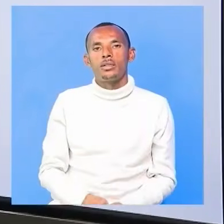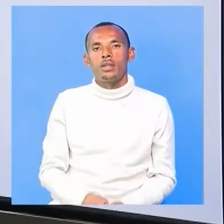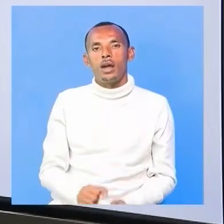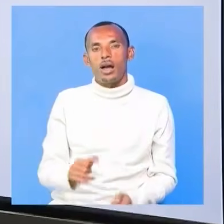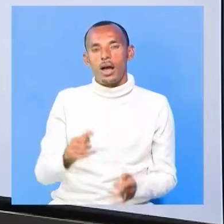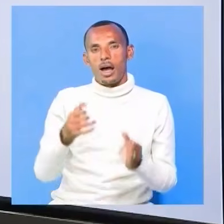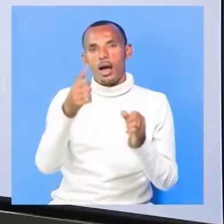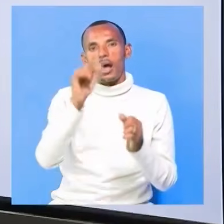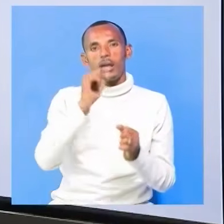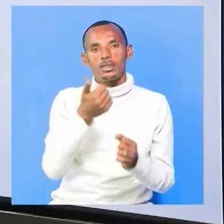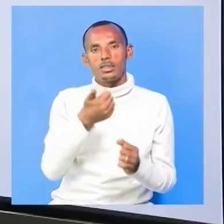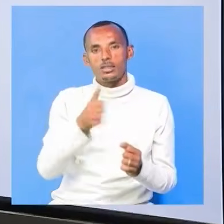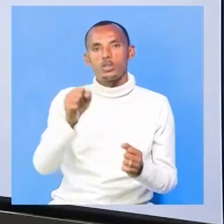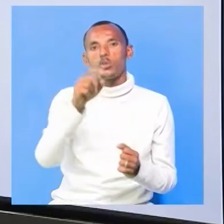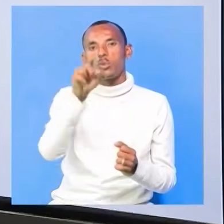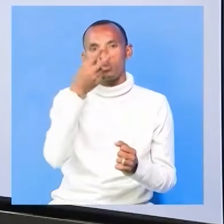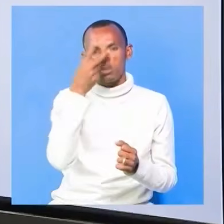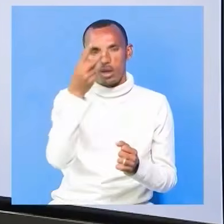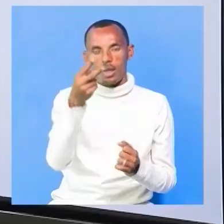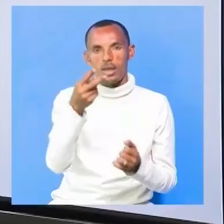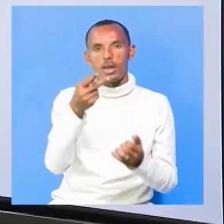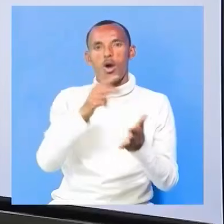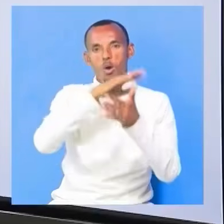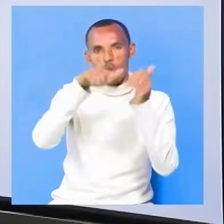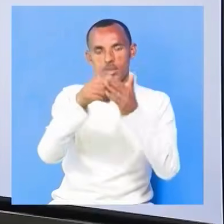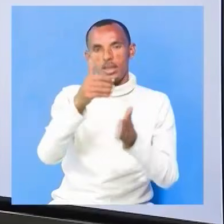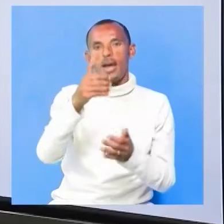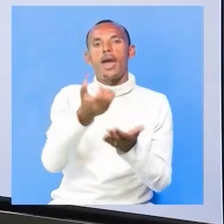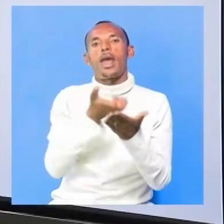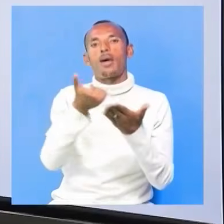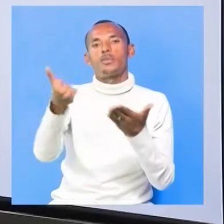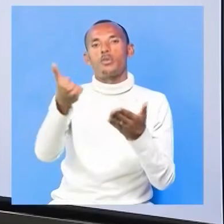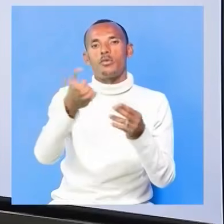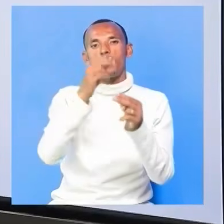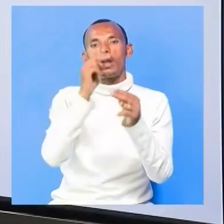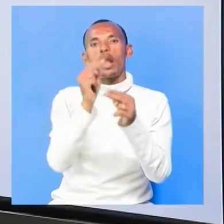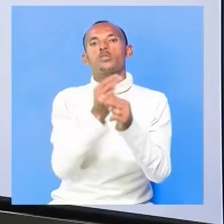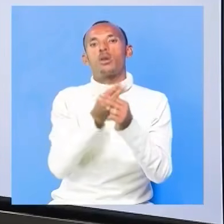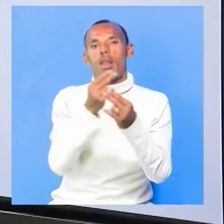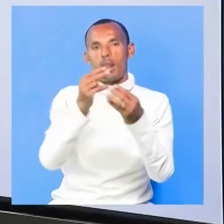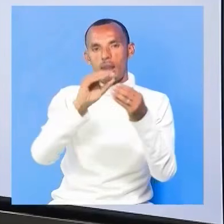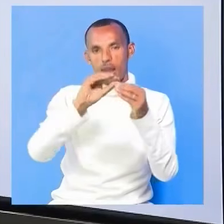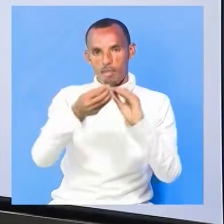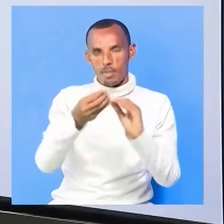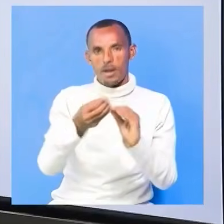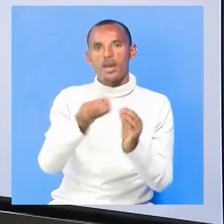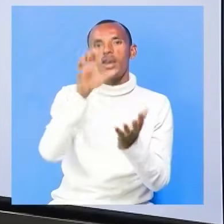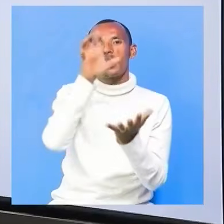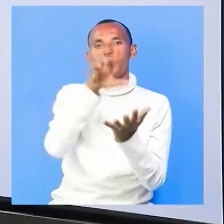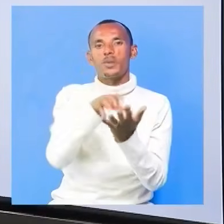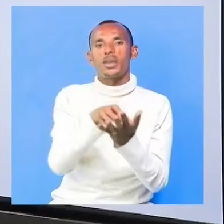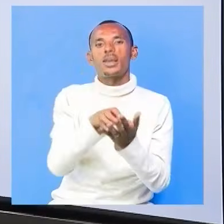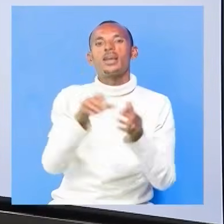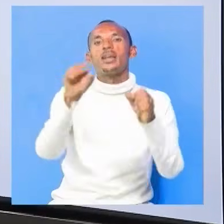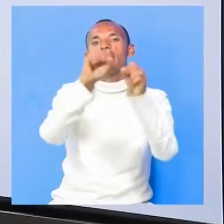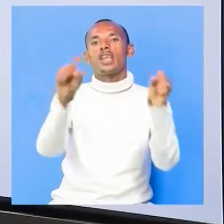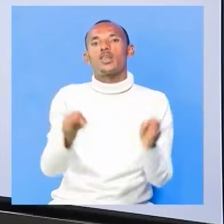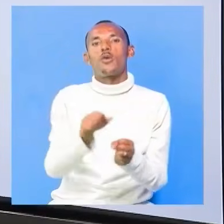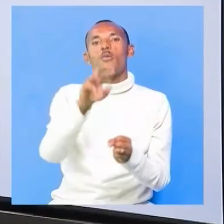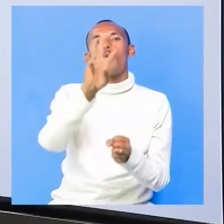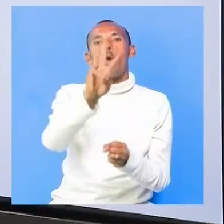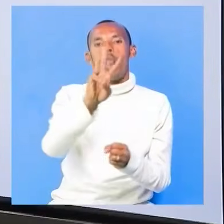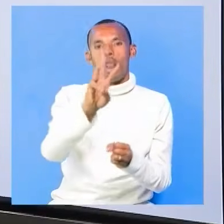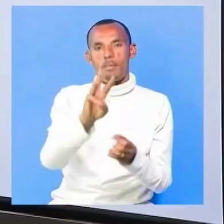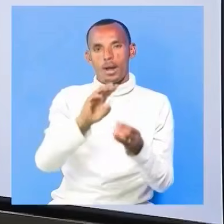obviously, as you can see on these 2 sets, all the elements of natural number are included in the set of whole